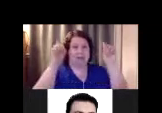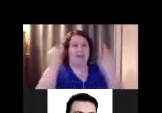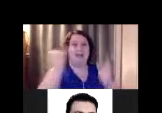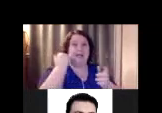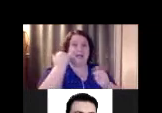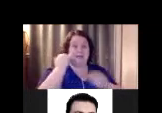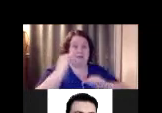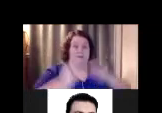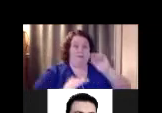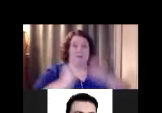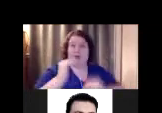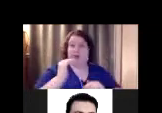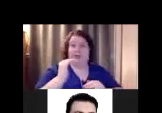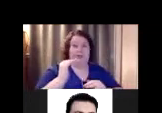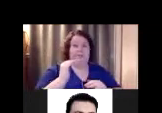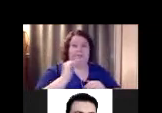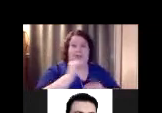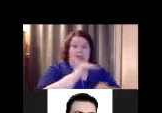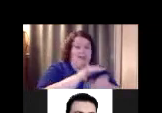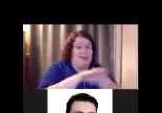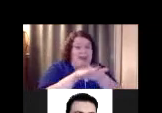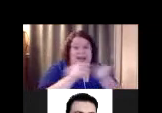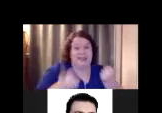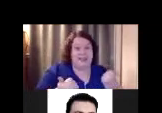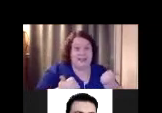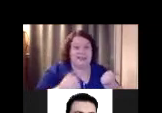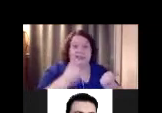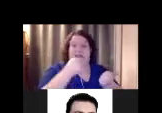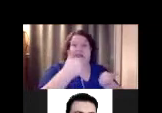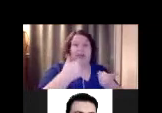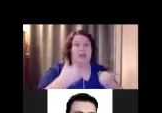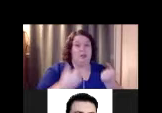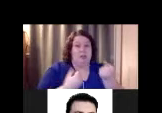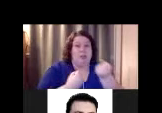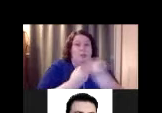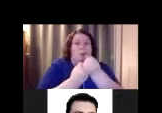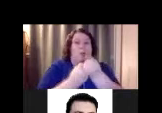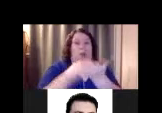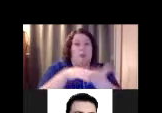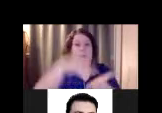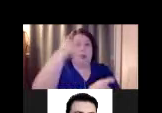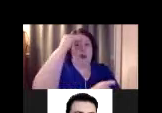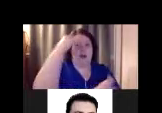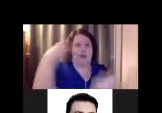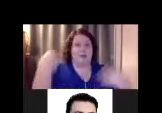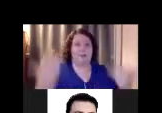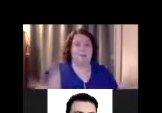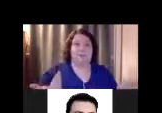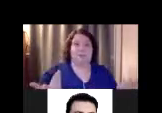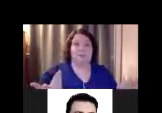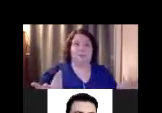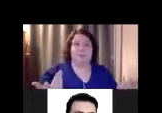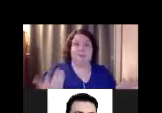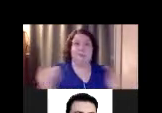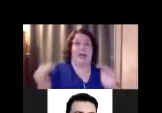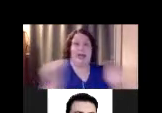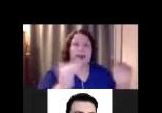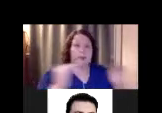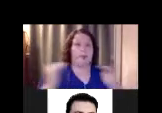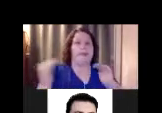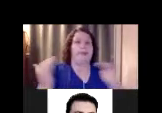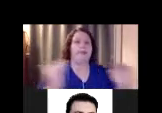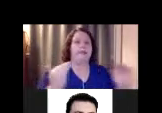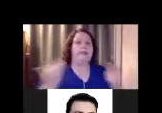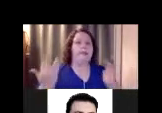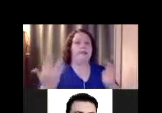for teachers and for students, and that do all the things, the priorities here, that academic excellence, equity, you know, there's conversations about